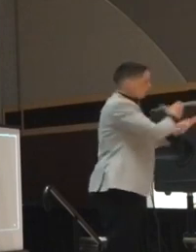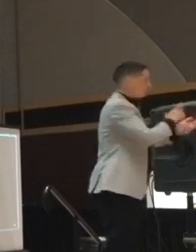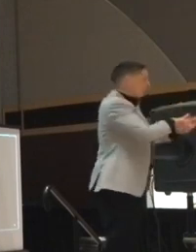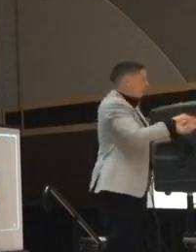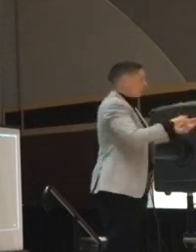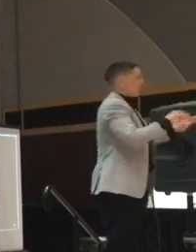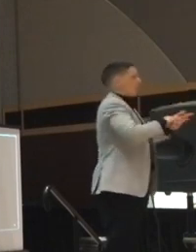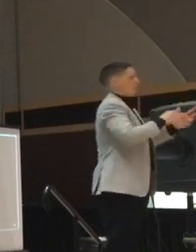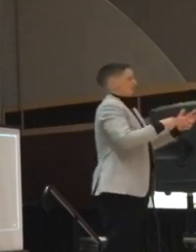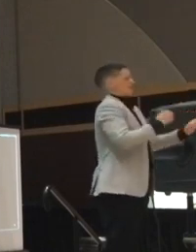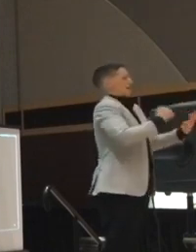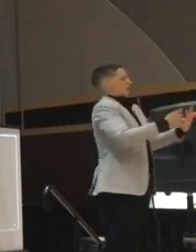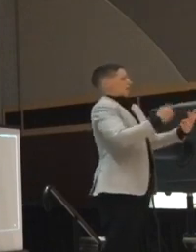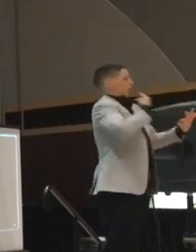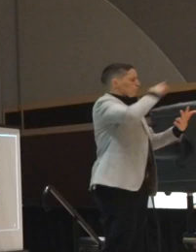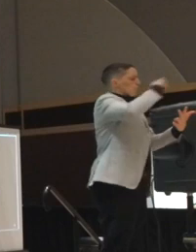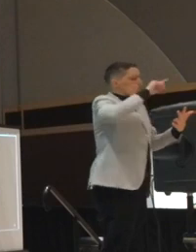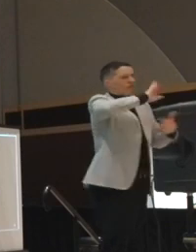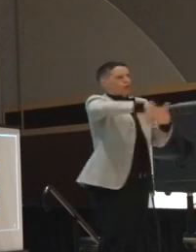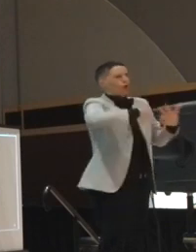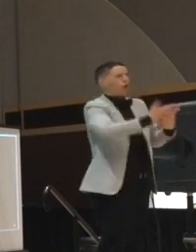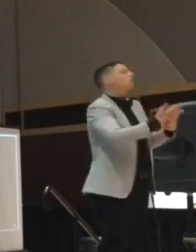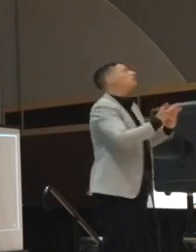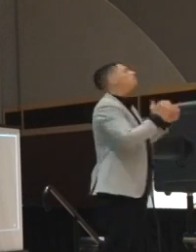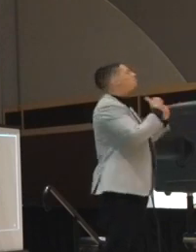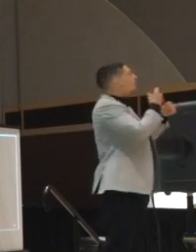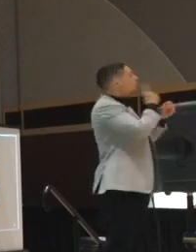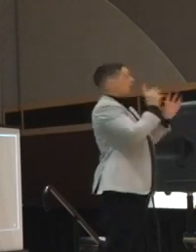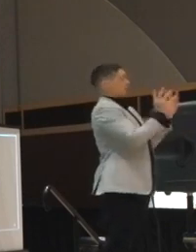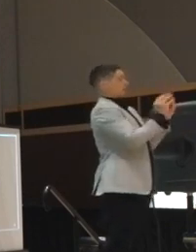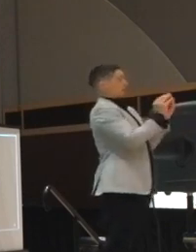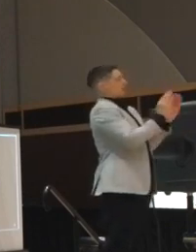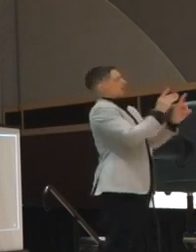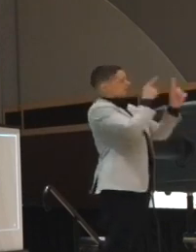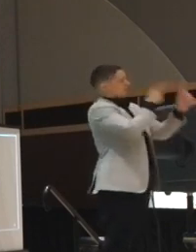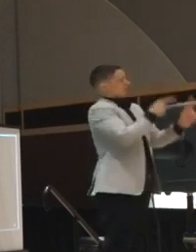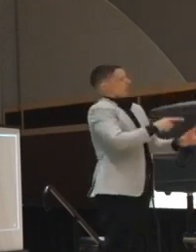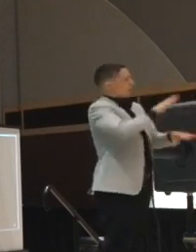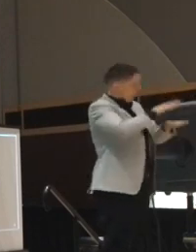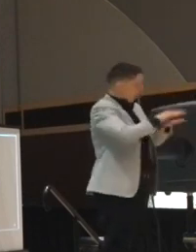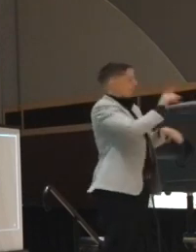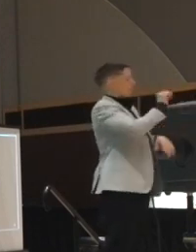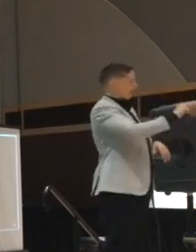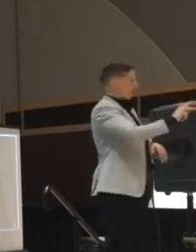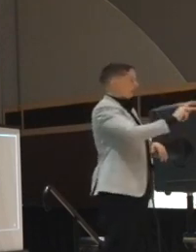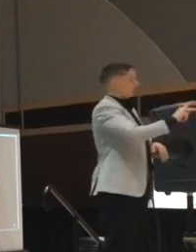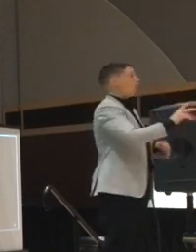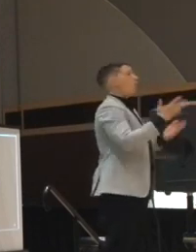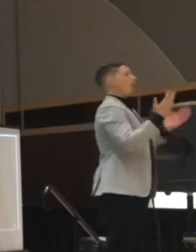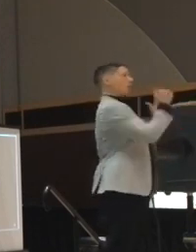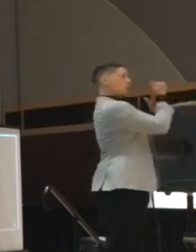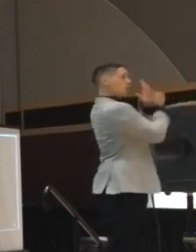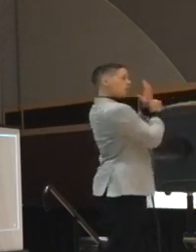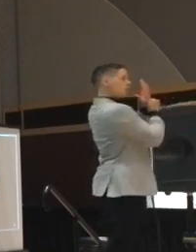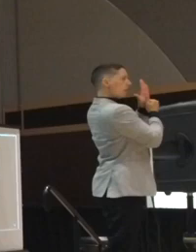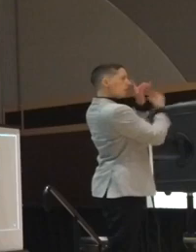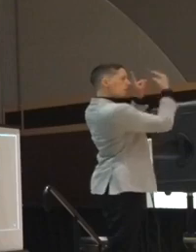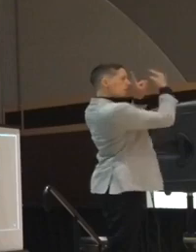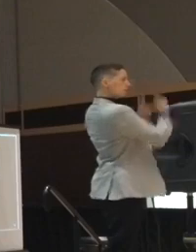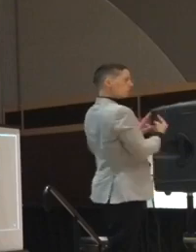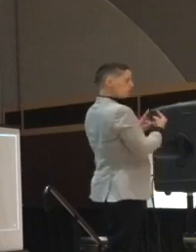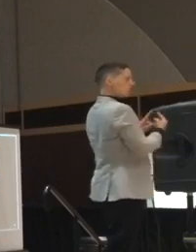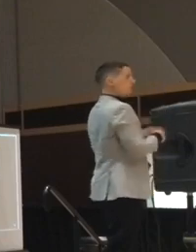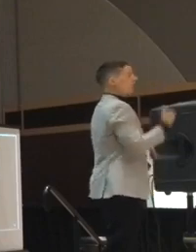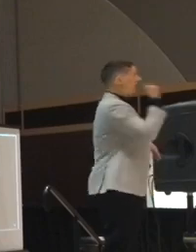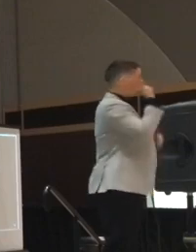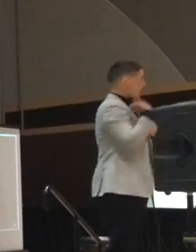to fail. Keep the meeting on task, where we're going to talk about, let's say you have 10 of them,